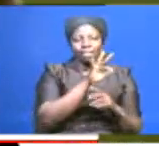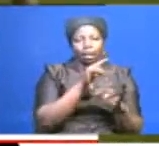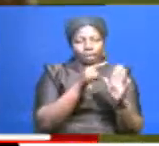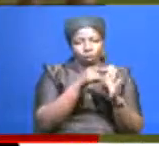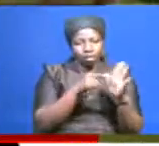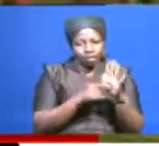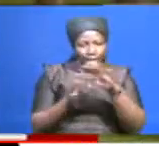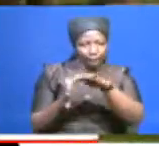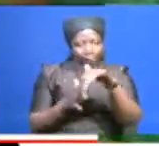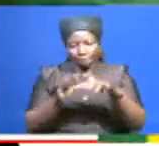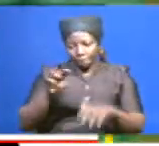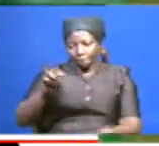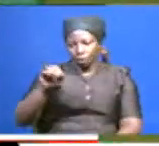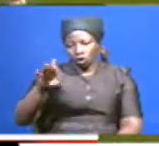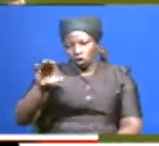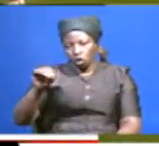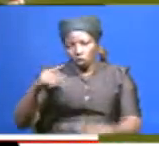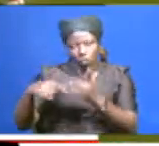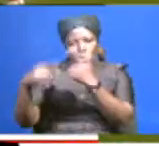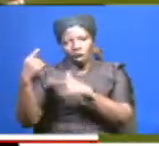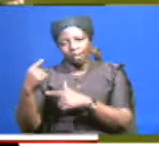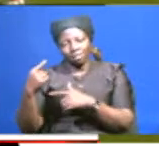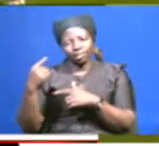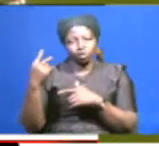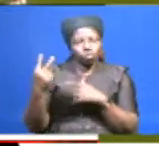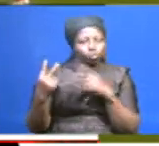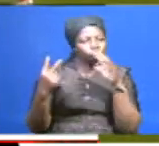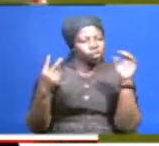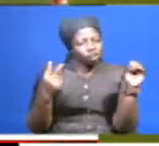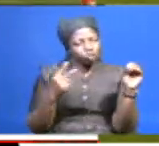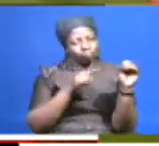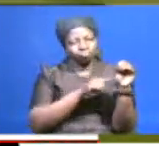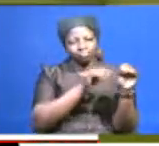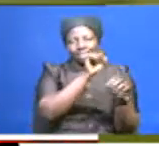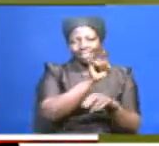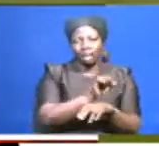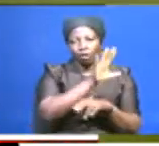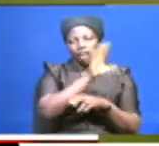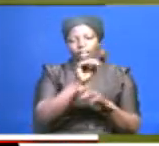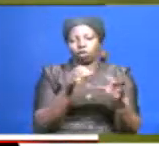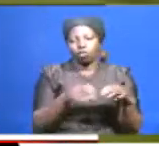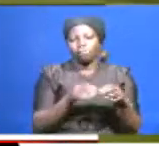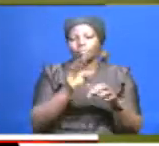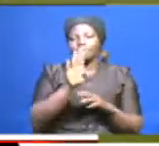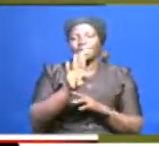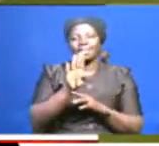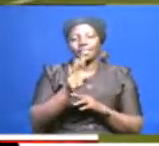Morocco also registered a win after 2-0 victory over South Africa in Group B opener. And